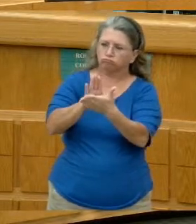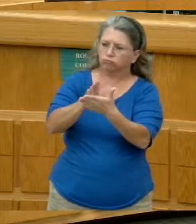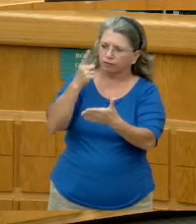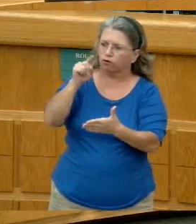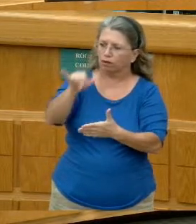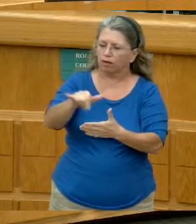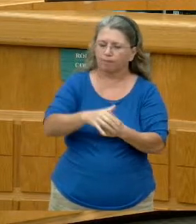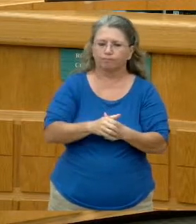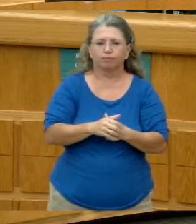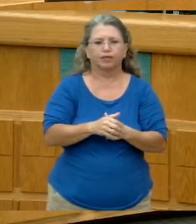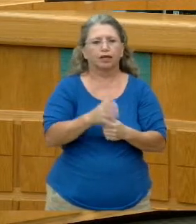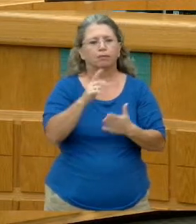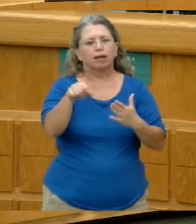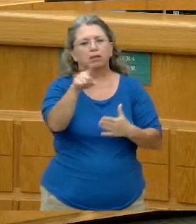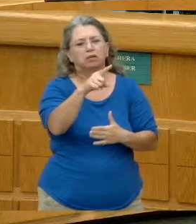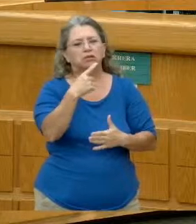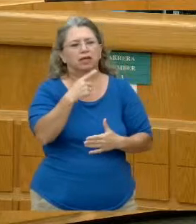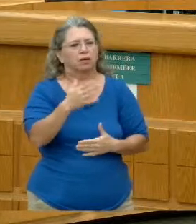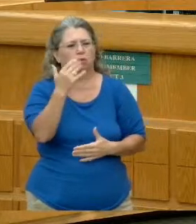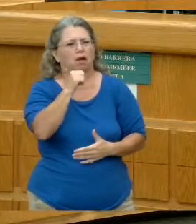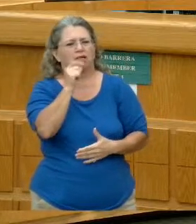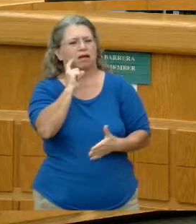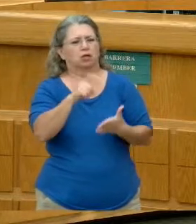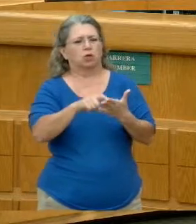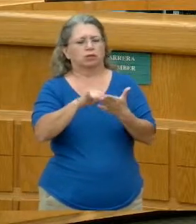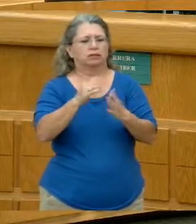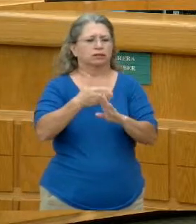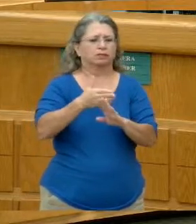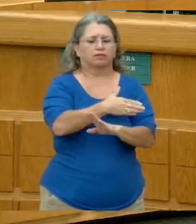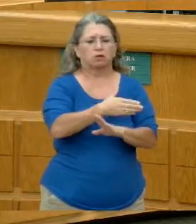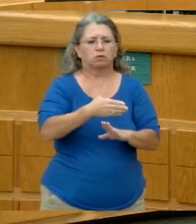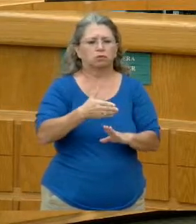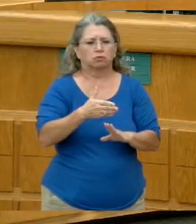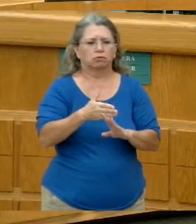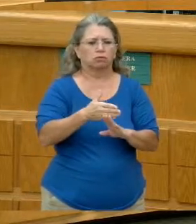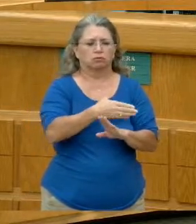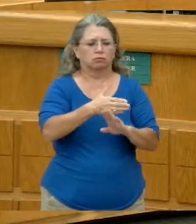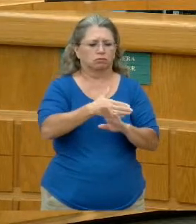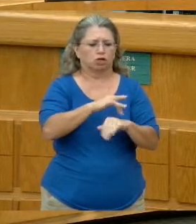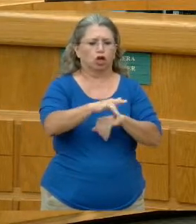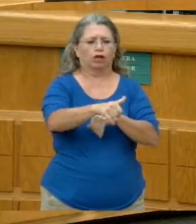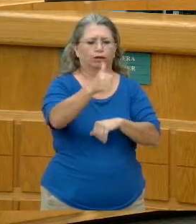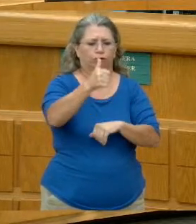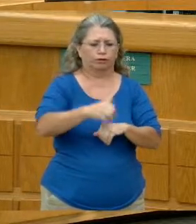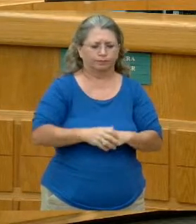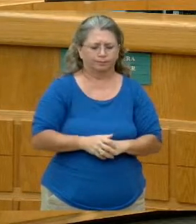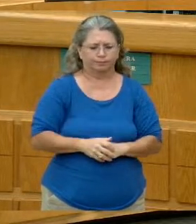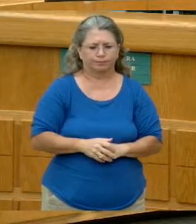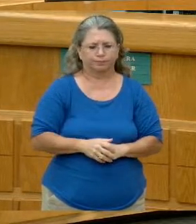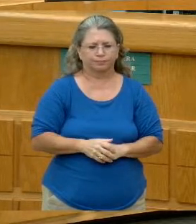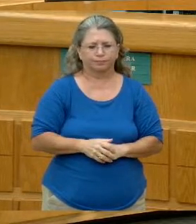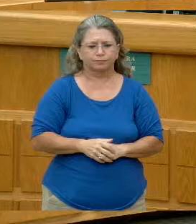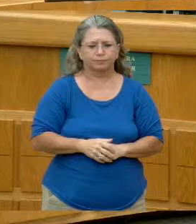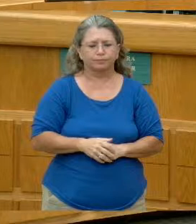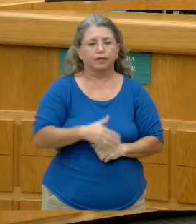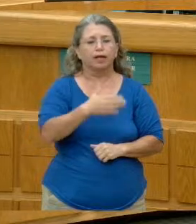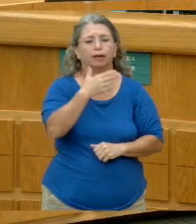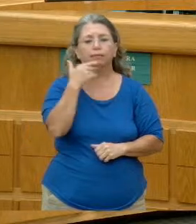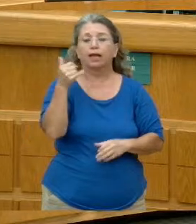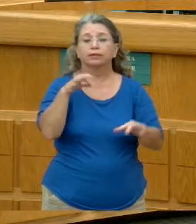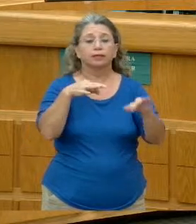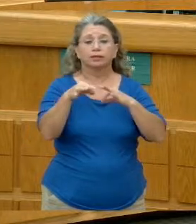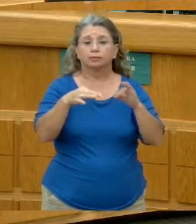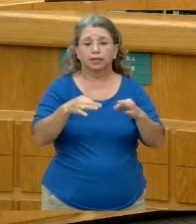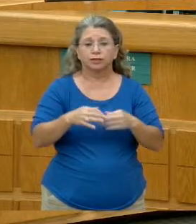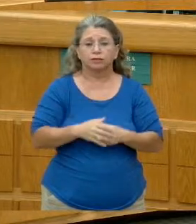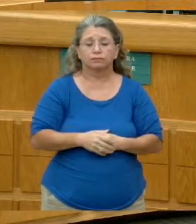important thing is, you might be saying, well, why didn't we see it earlier? Okay? And I want to give you the best explanation.